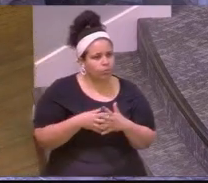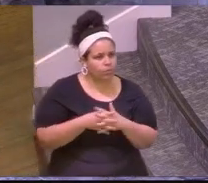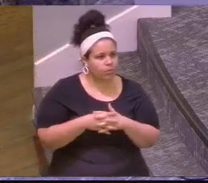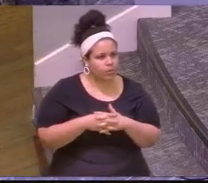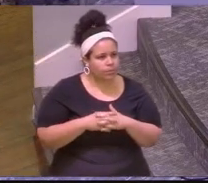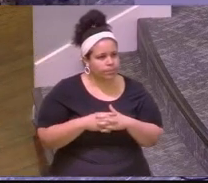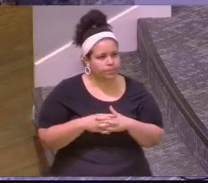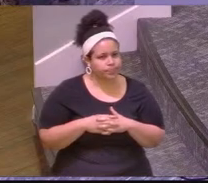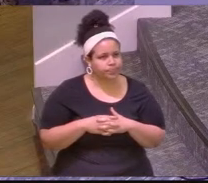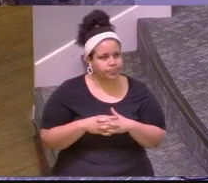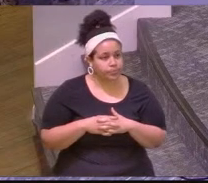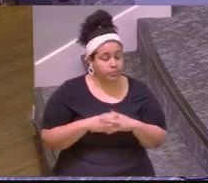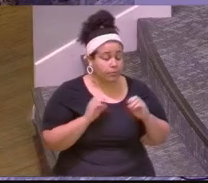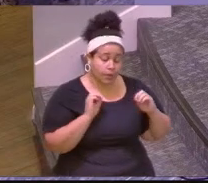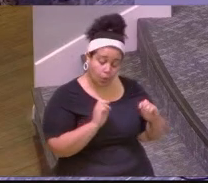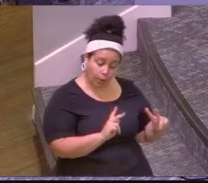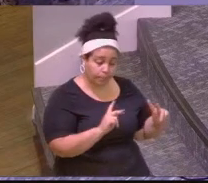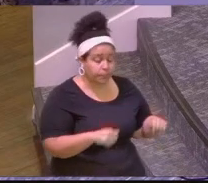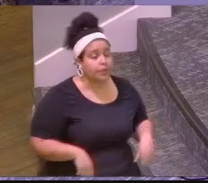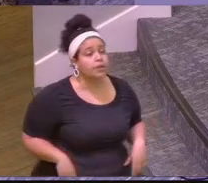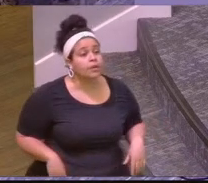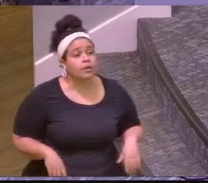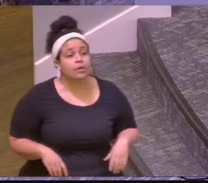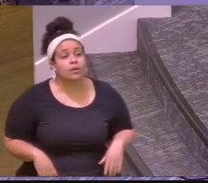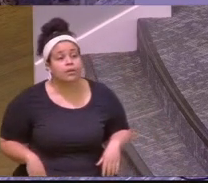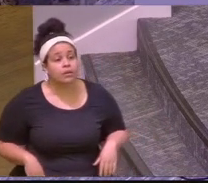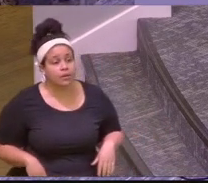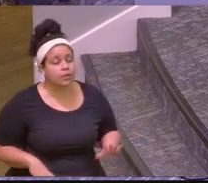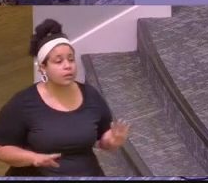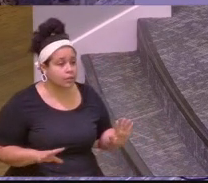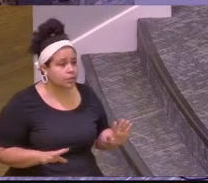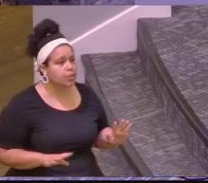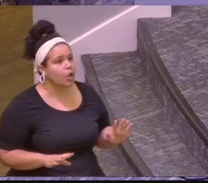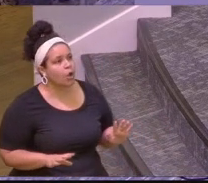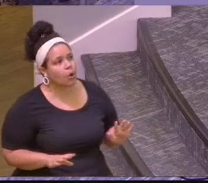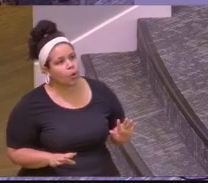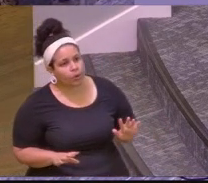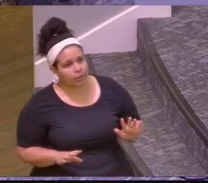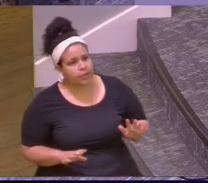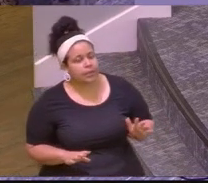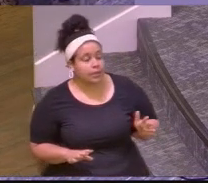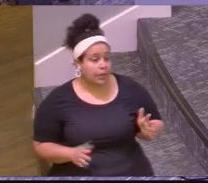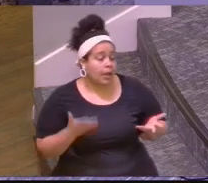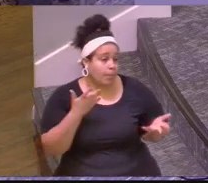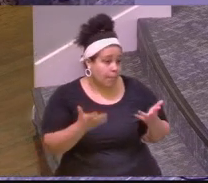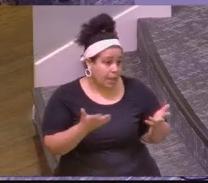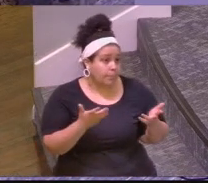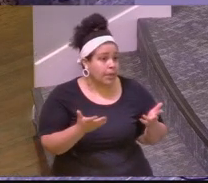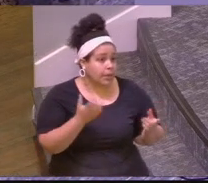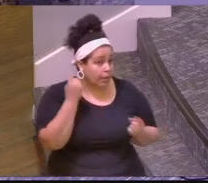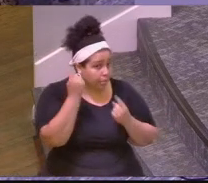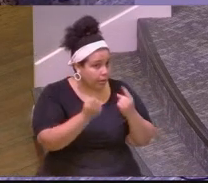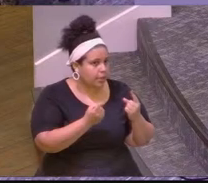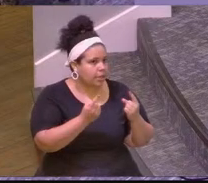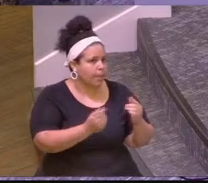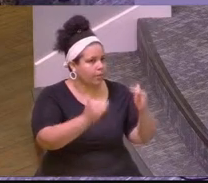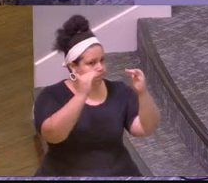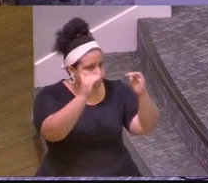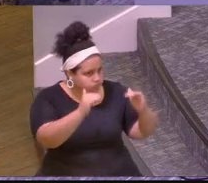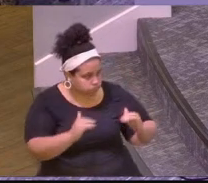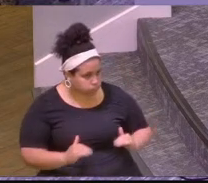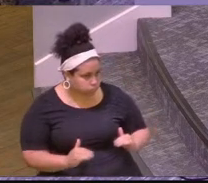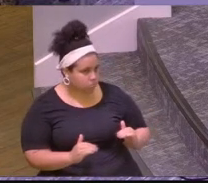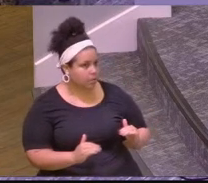Okay, so what I'm hearing then for potentially thinking about next steps, since this is, we want to be